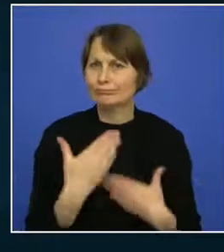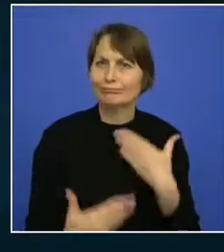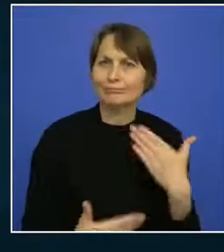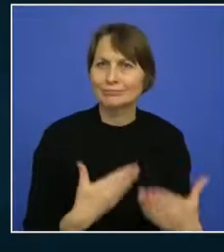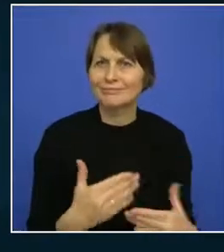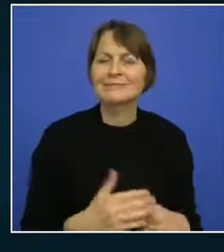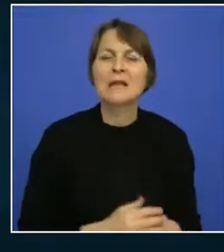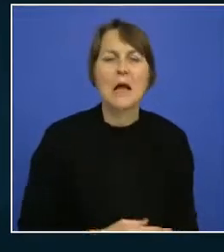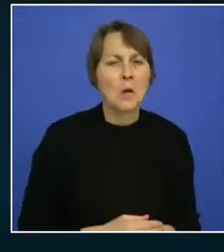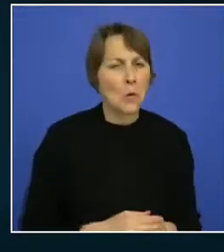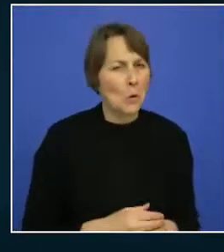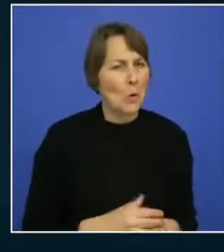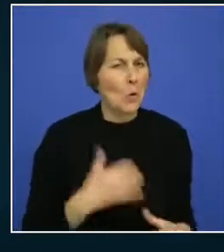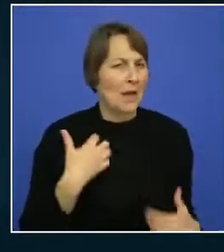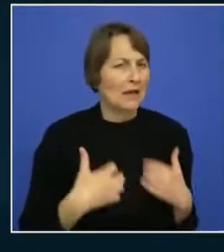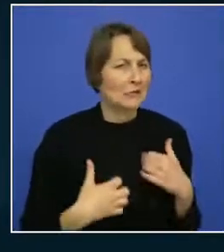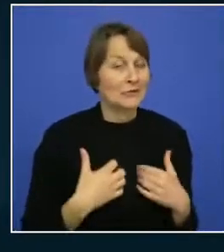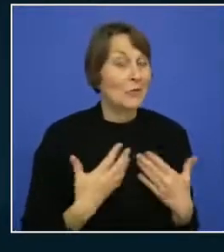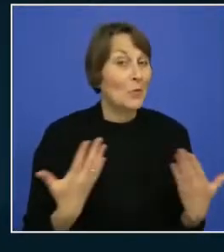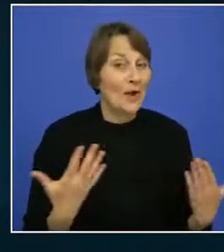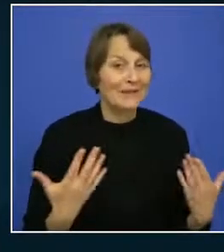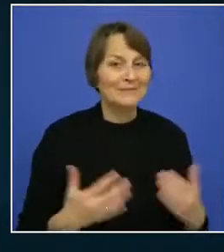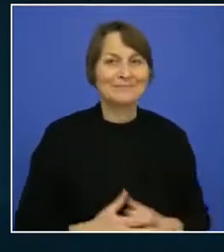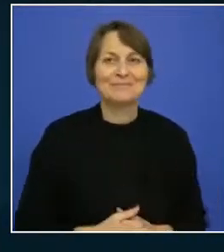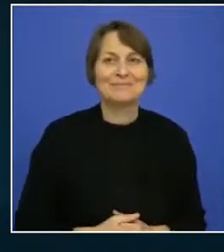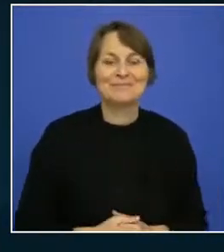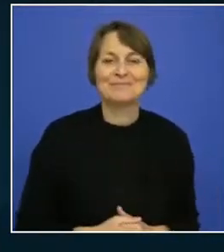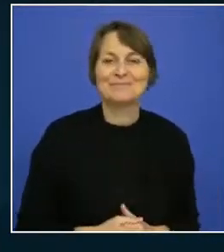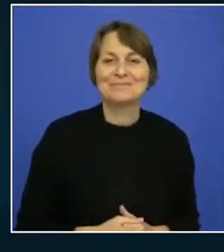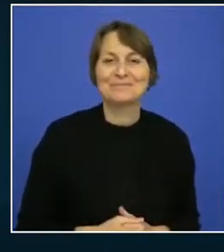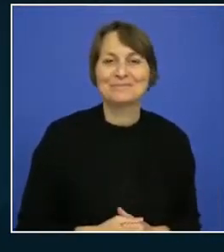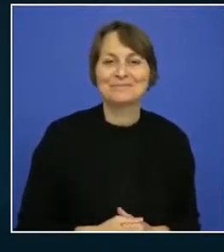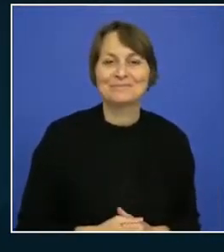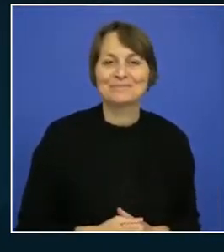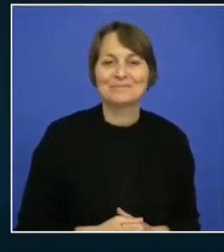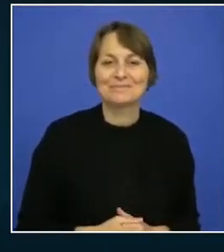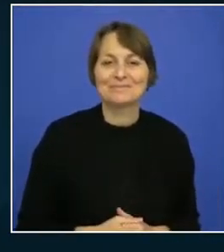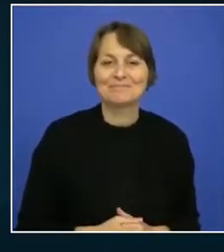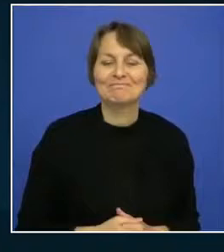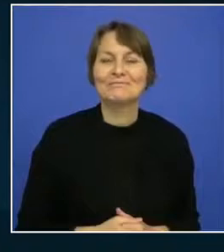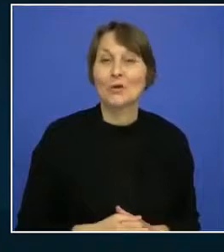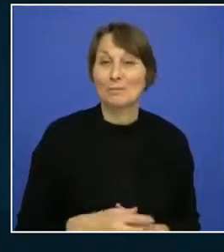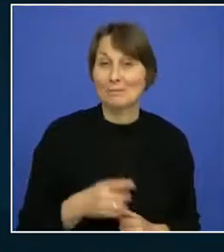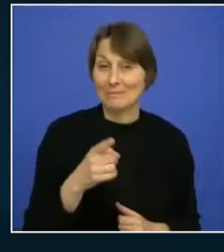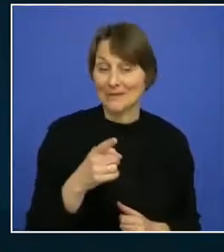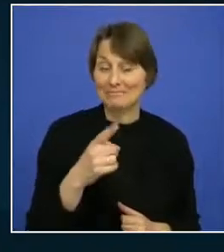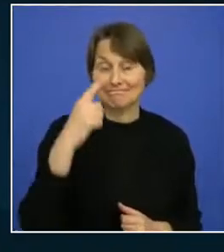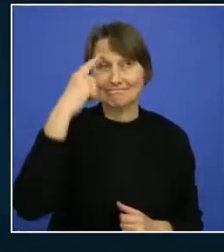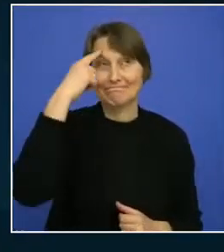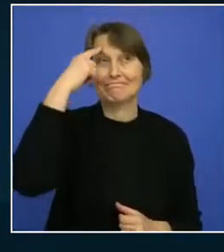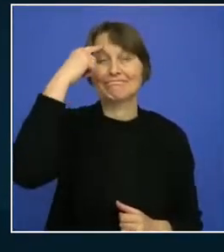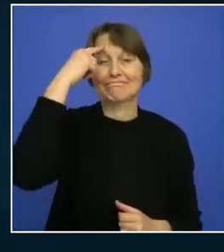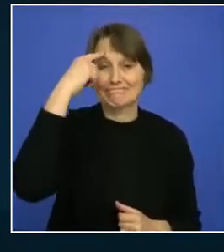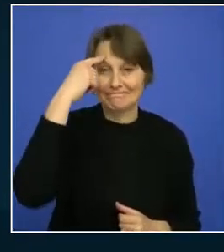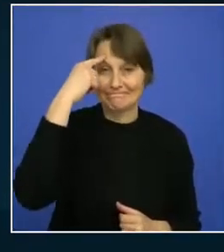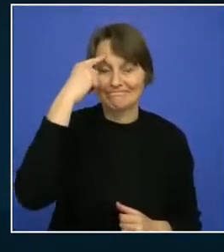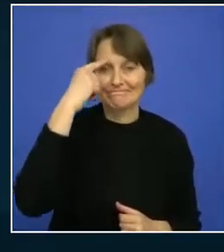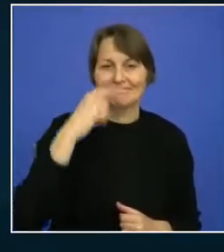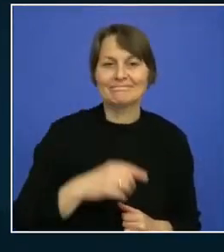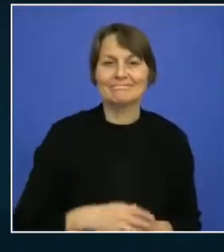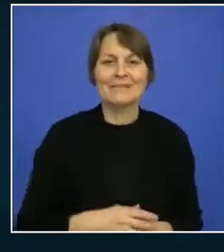tell you why I think this is interesting. So I have a thought exercise, and I'm going to close out with